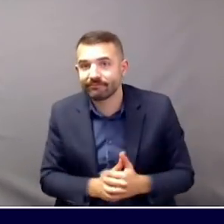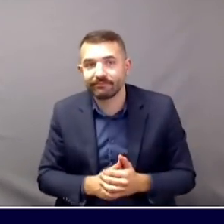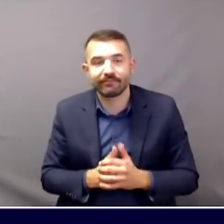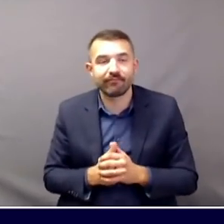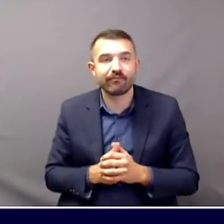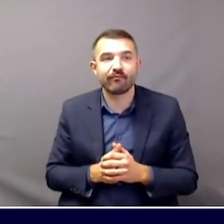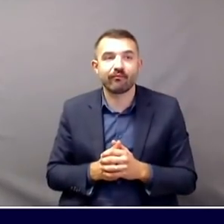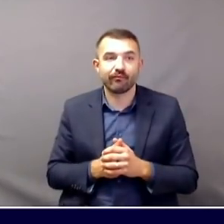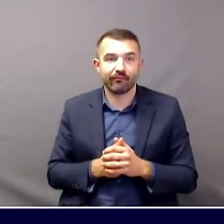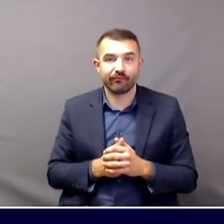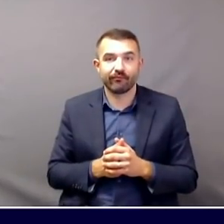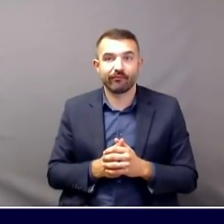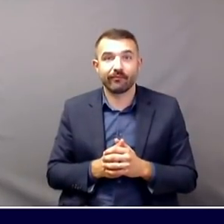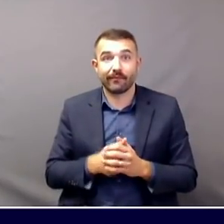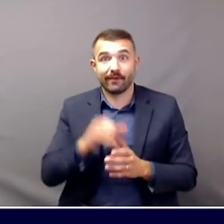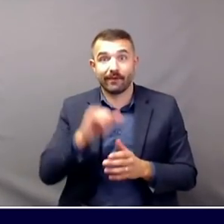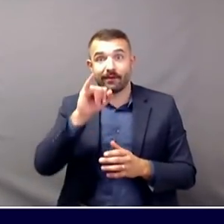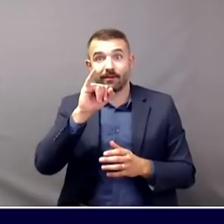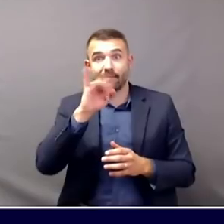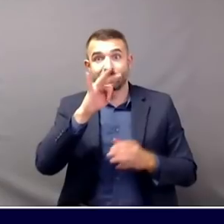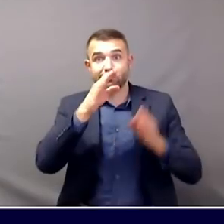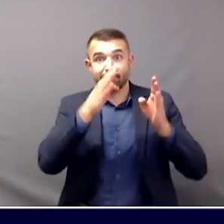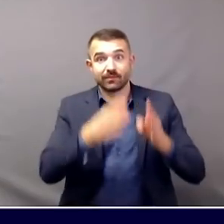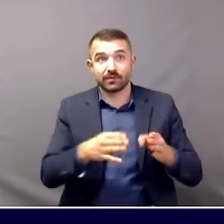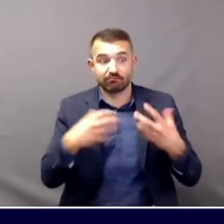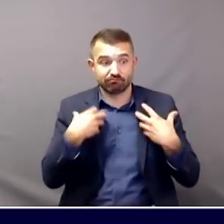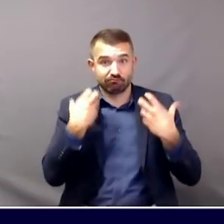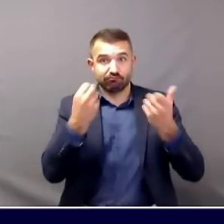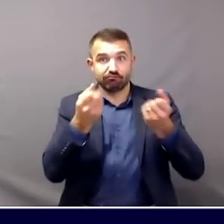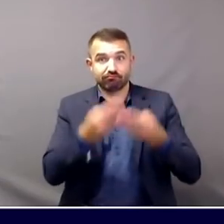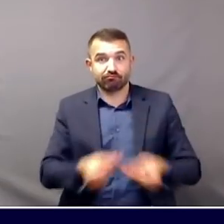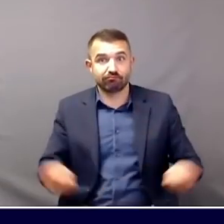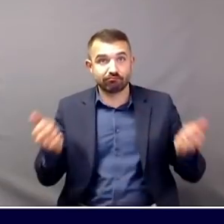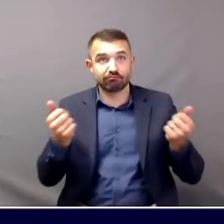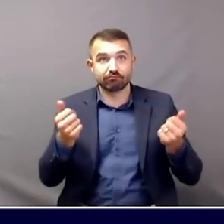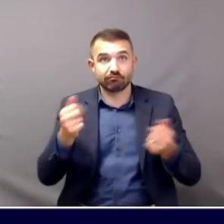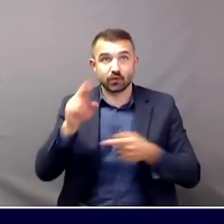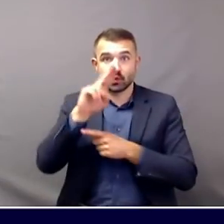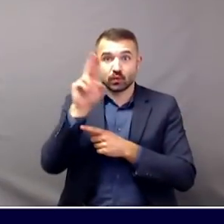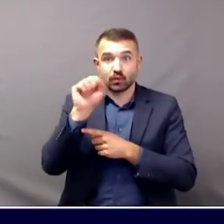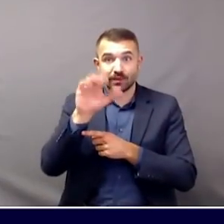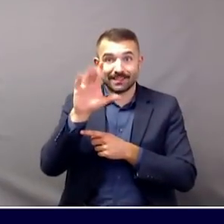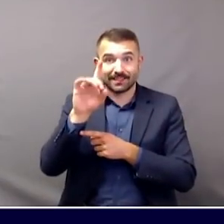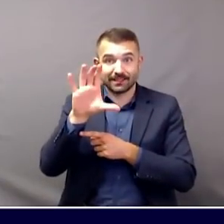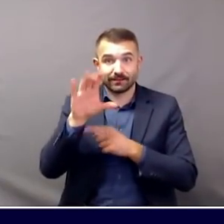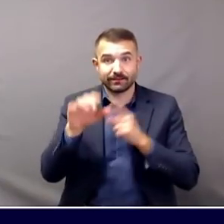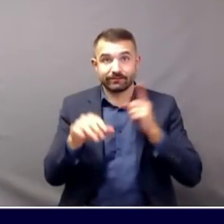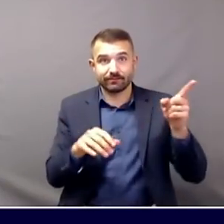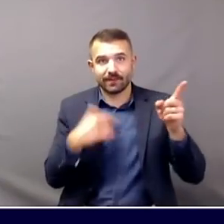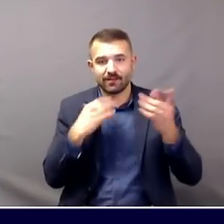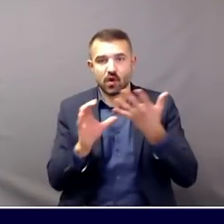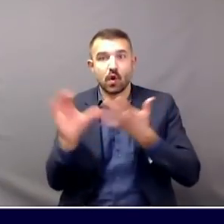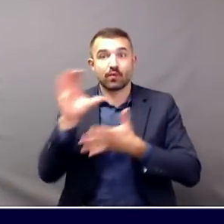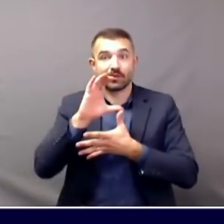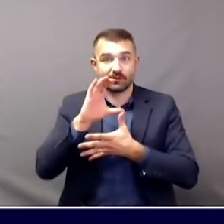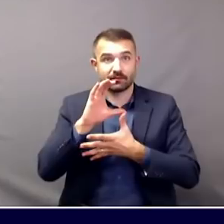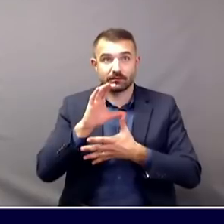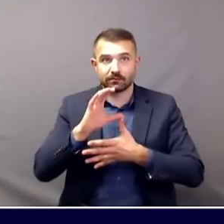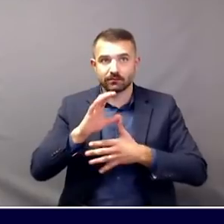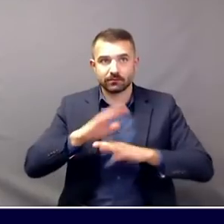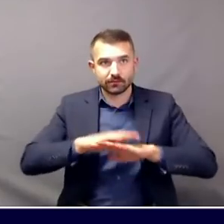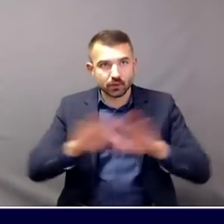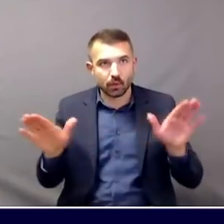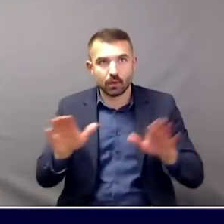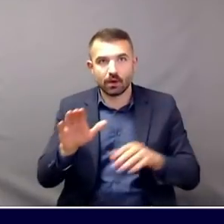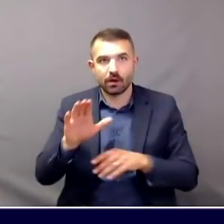recovered, that is to say they've met the US CDC's definition for no longer having active COVID-19